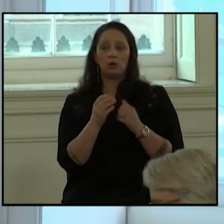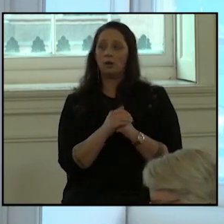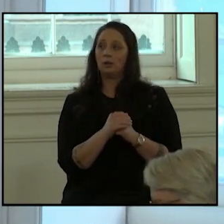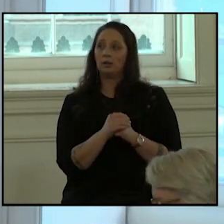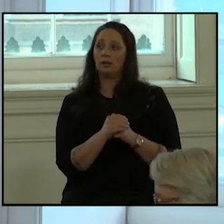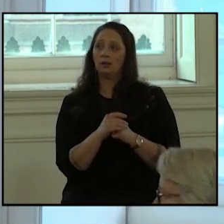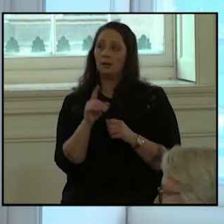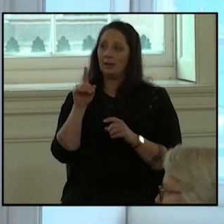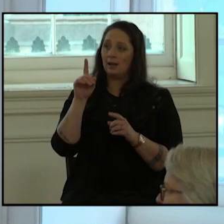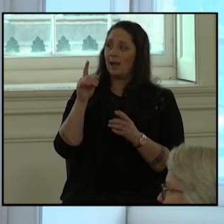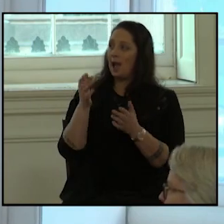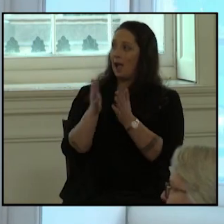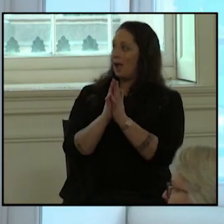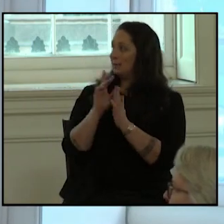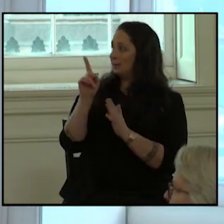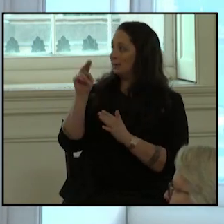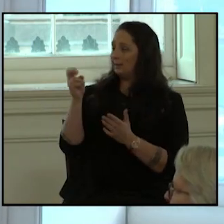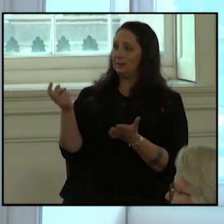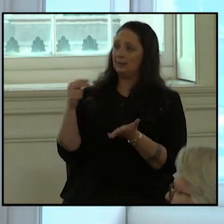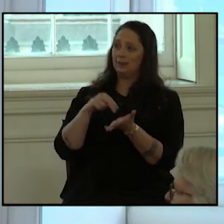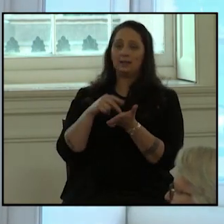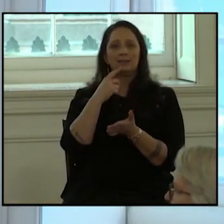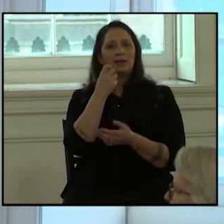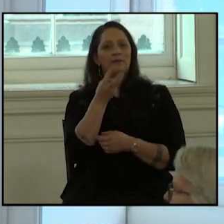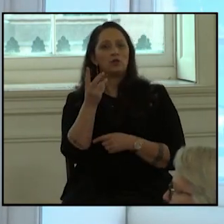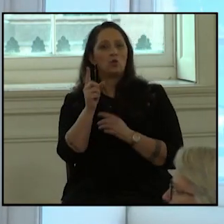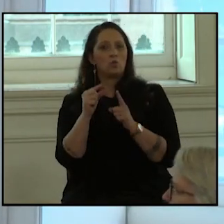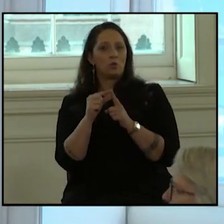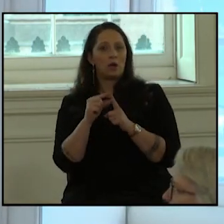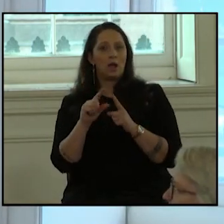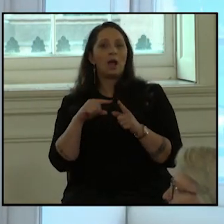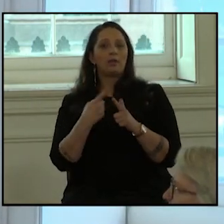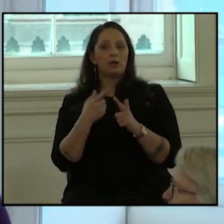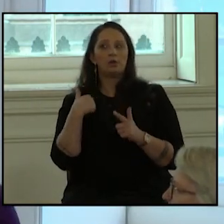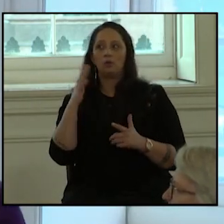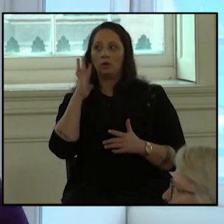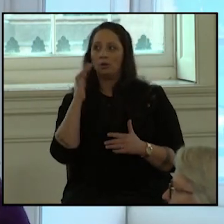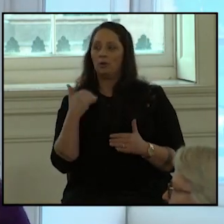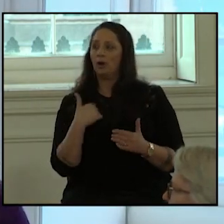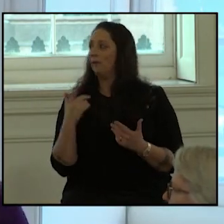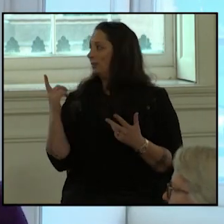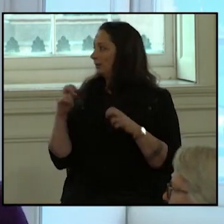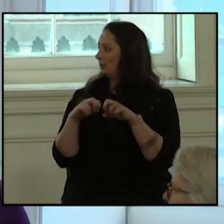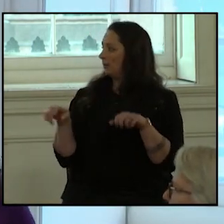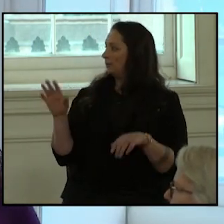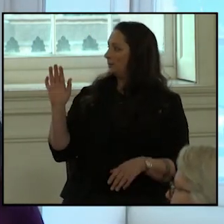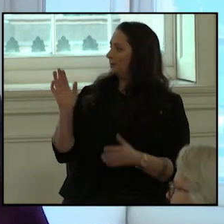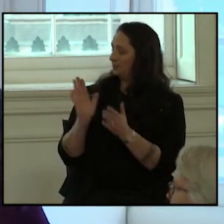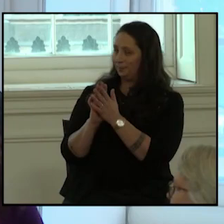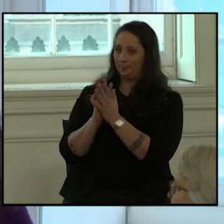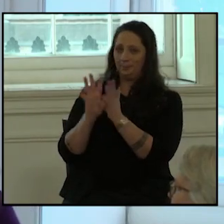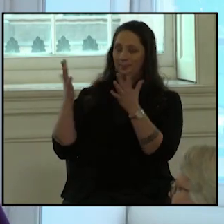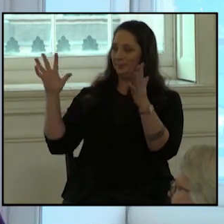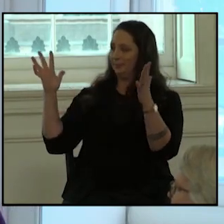Tammy Denise to come up to say a few words. And right after that, we'll have Sally Whipple. Let's give them a round of applause.